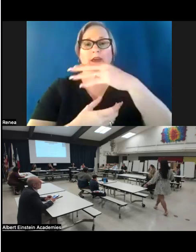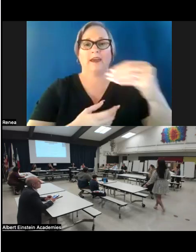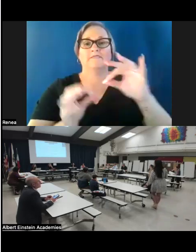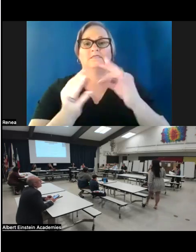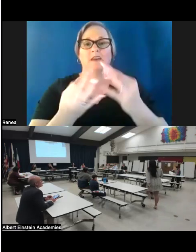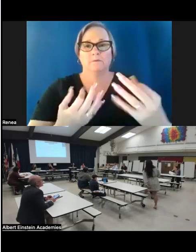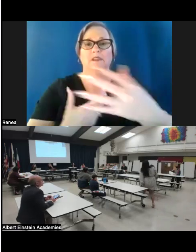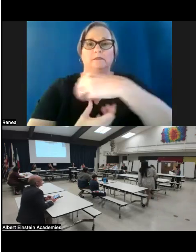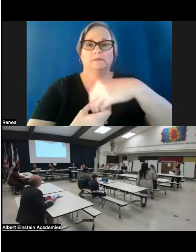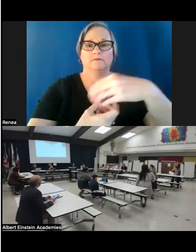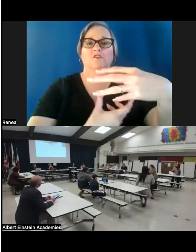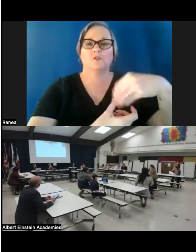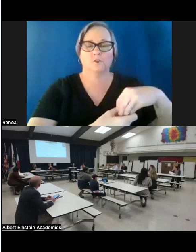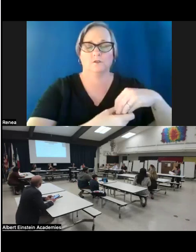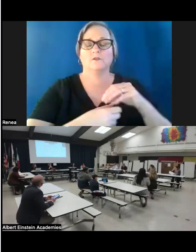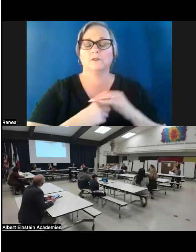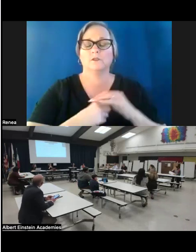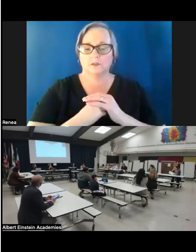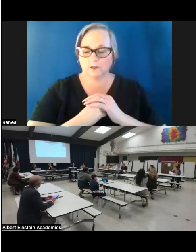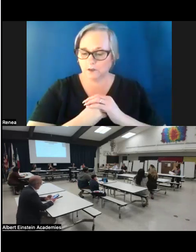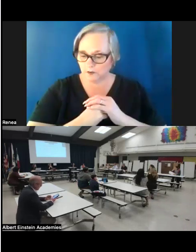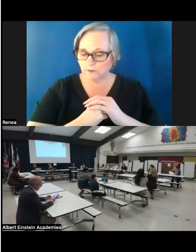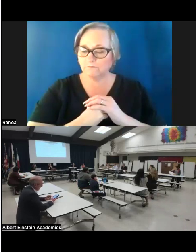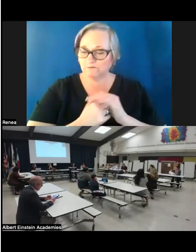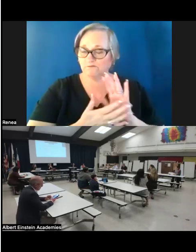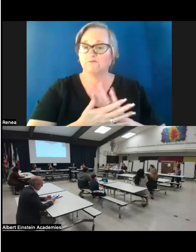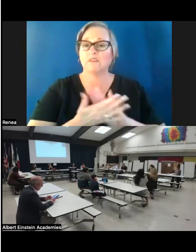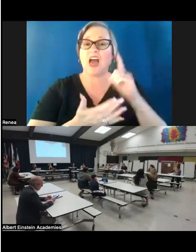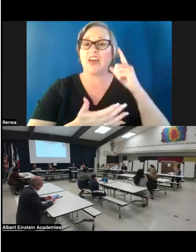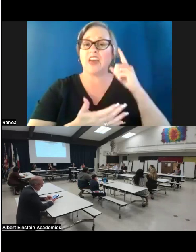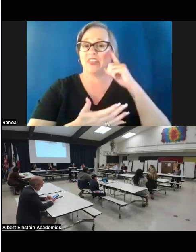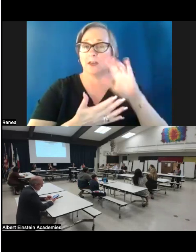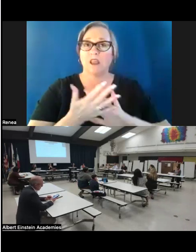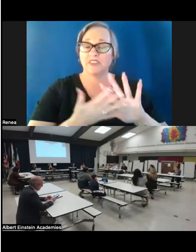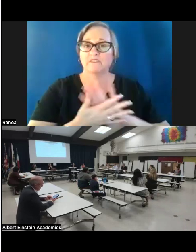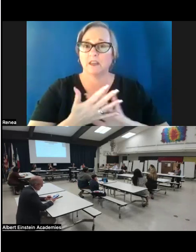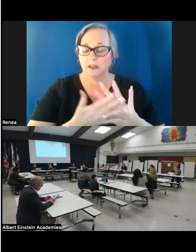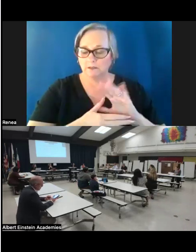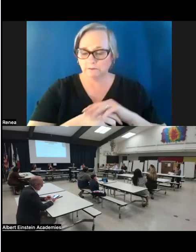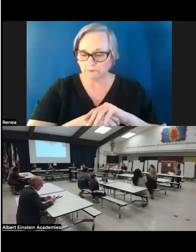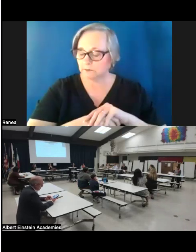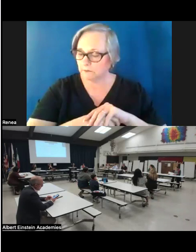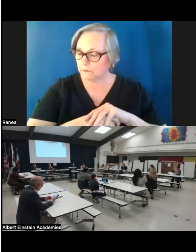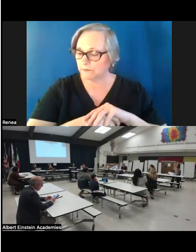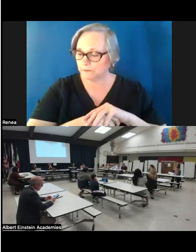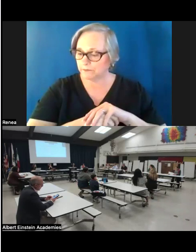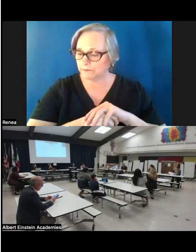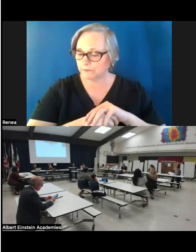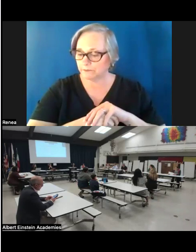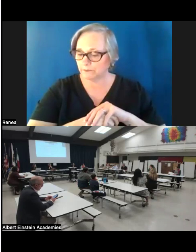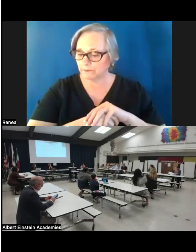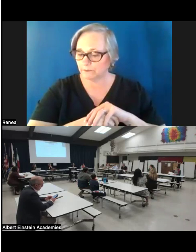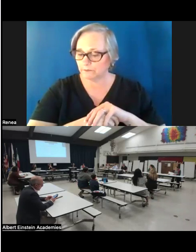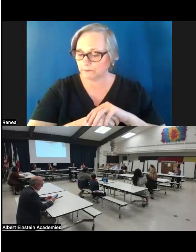think bringing the contribution into that evaluation is I think, really important. And so I